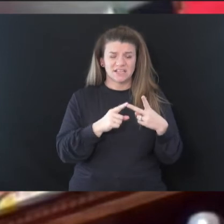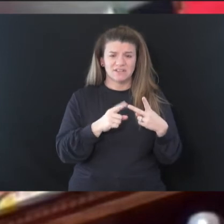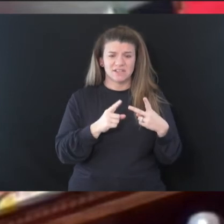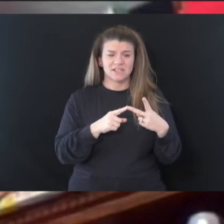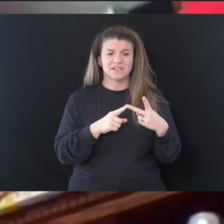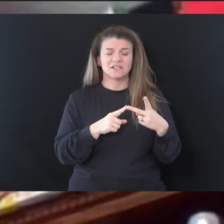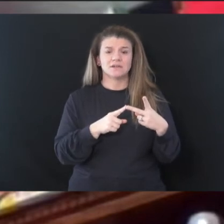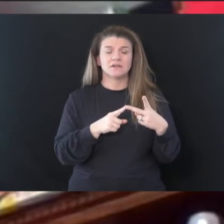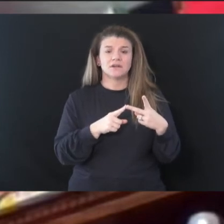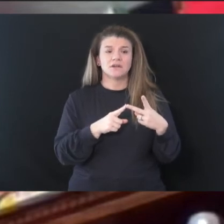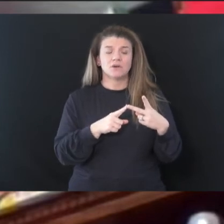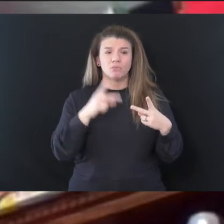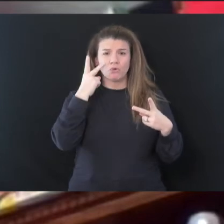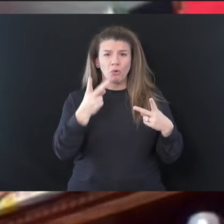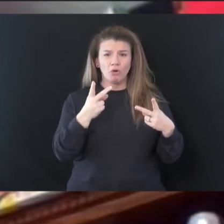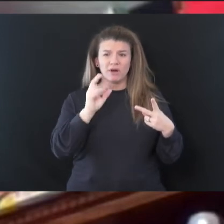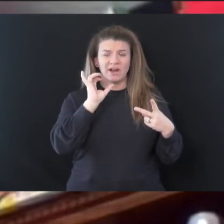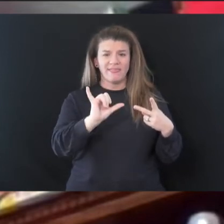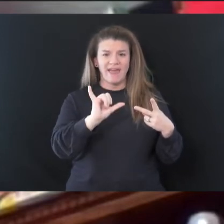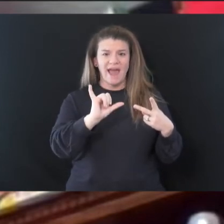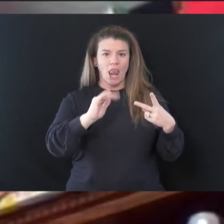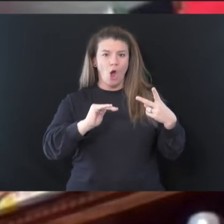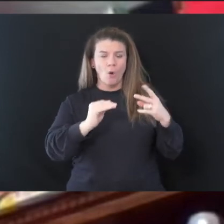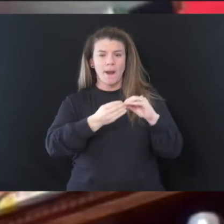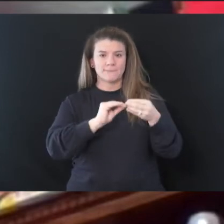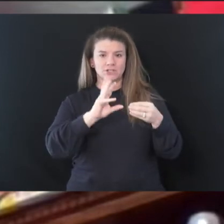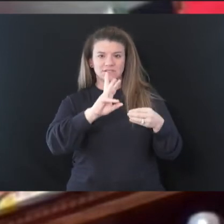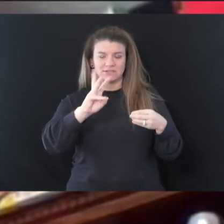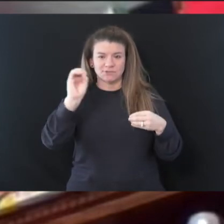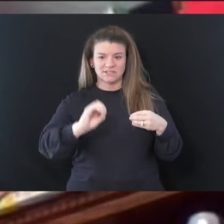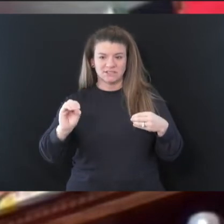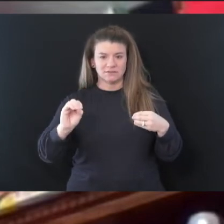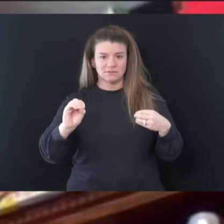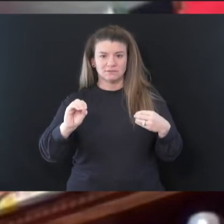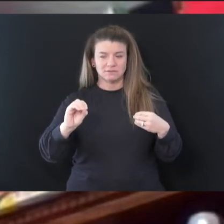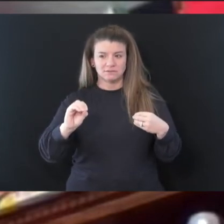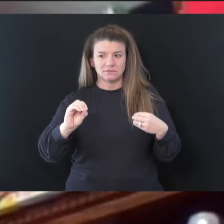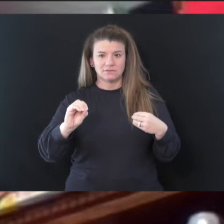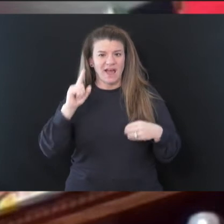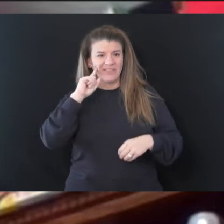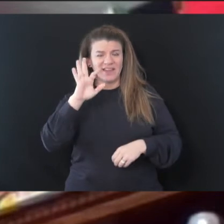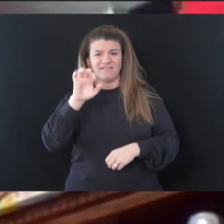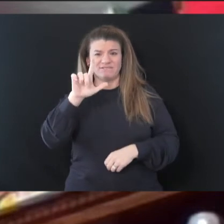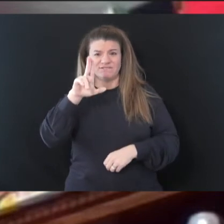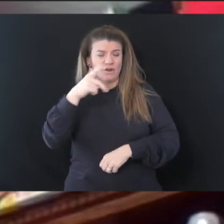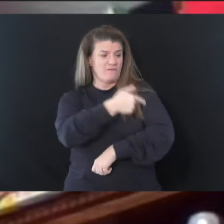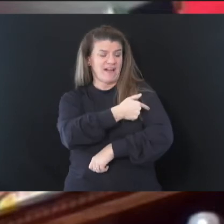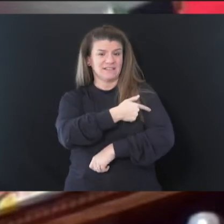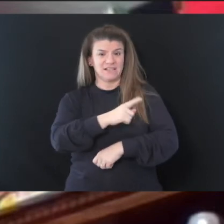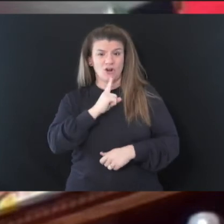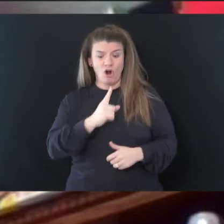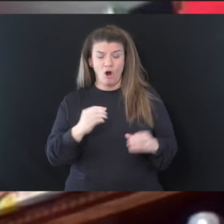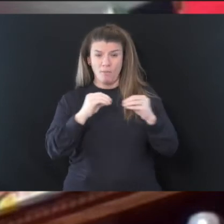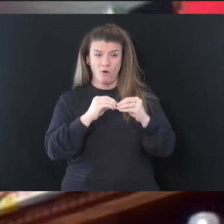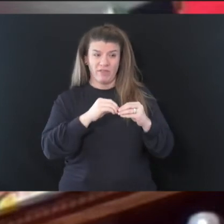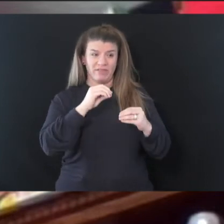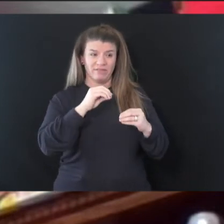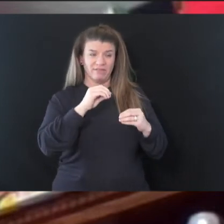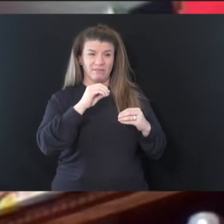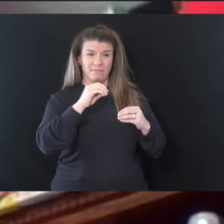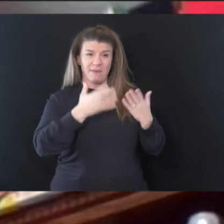is looking just at that lower figure, 66%. I think flu vaccines are actually lower than that, around 50%.